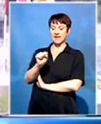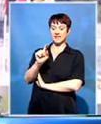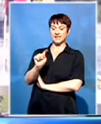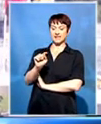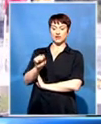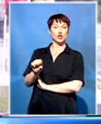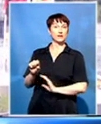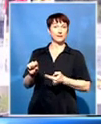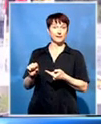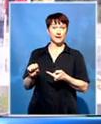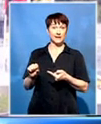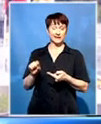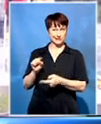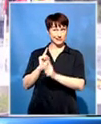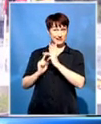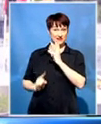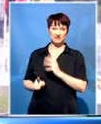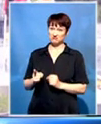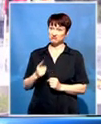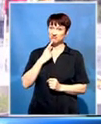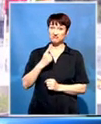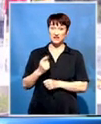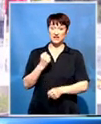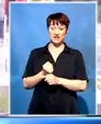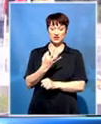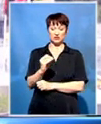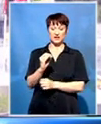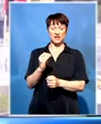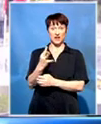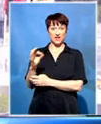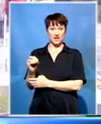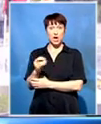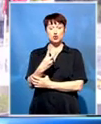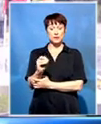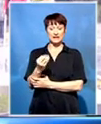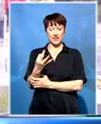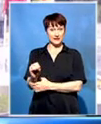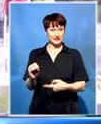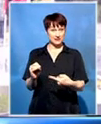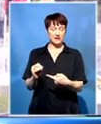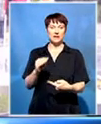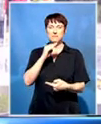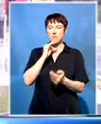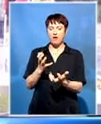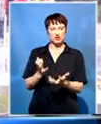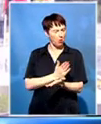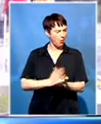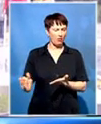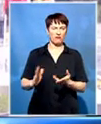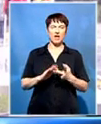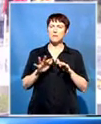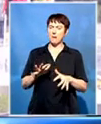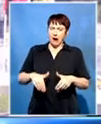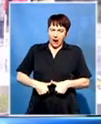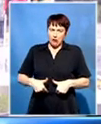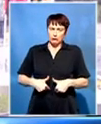and really setting some very firm deadlines. By 2030, the end of poverty, the end of hunger. Gender